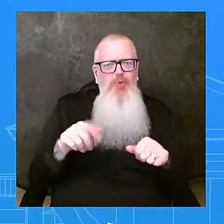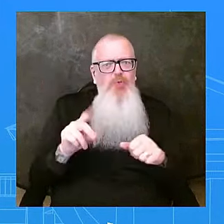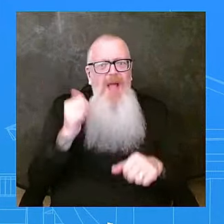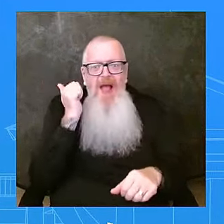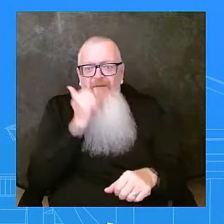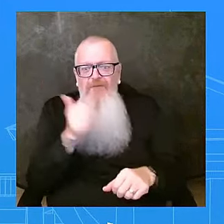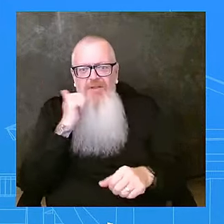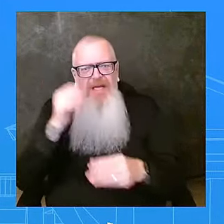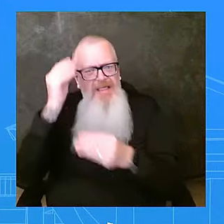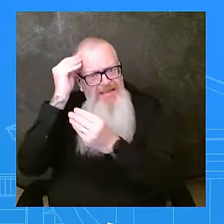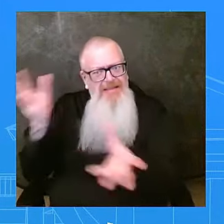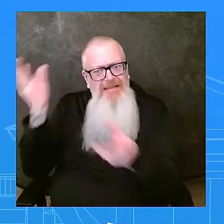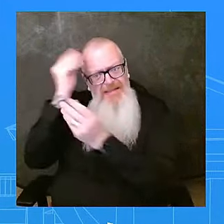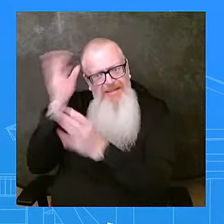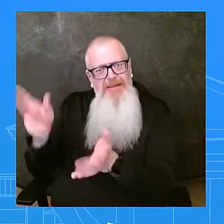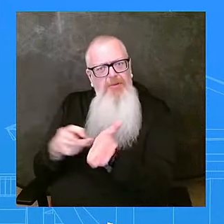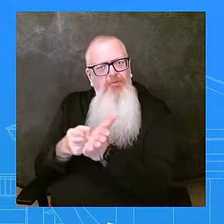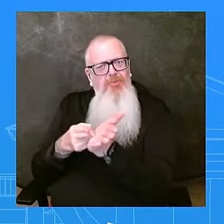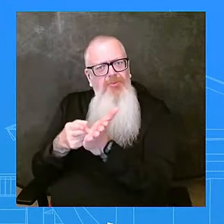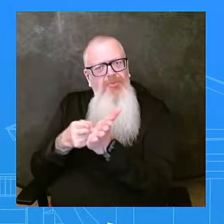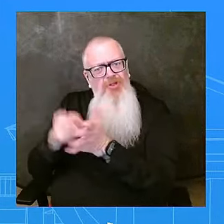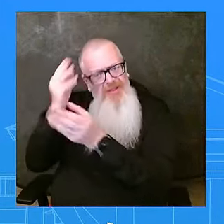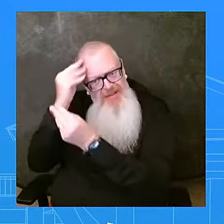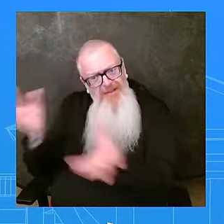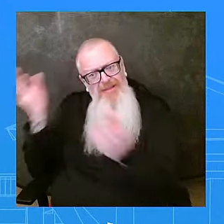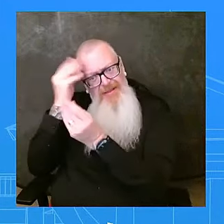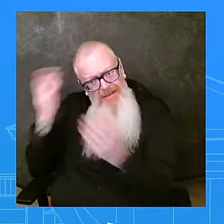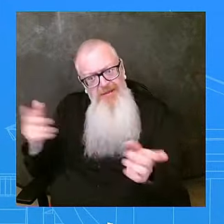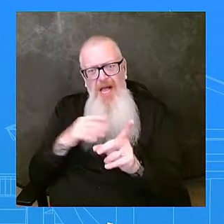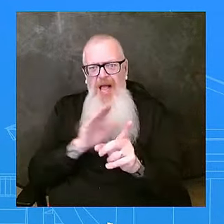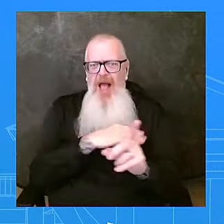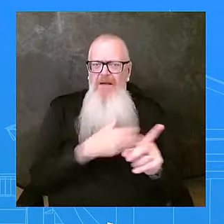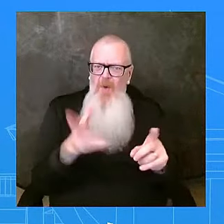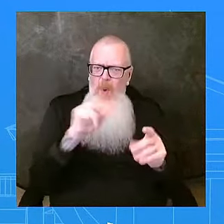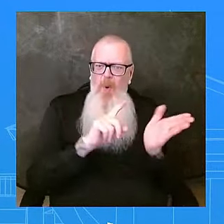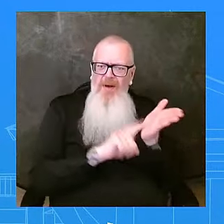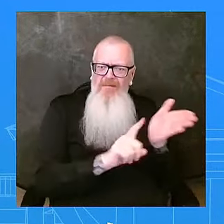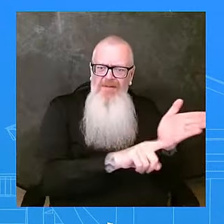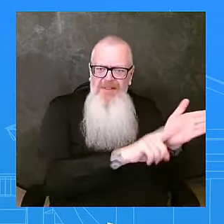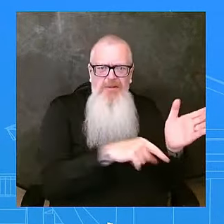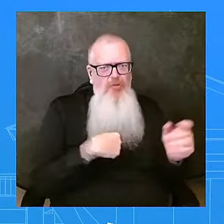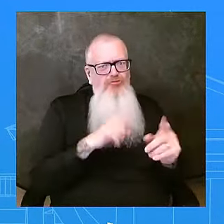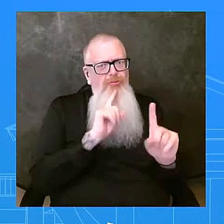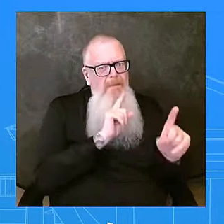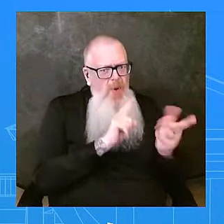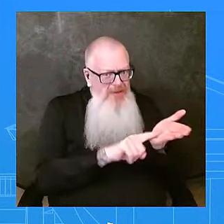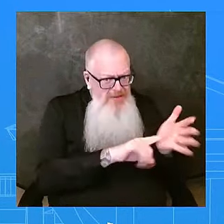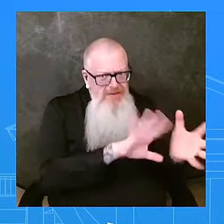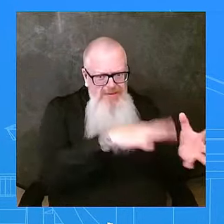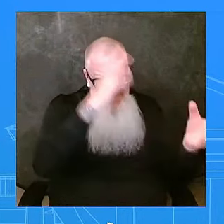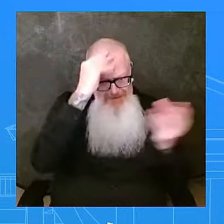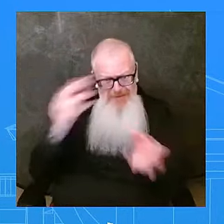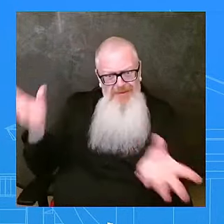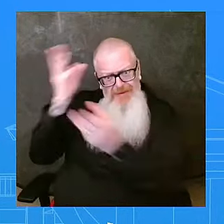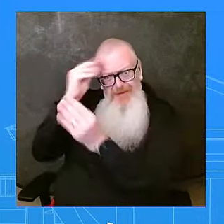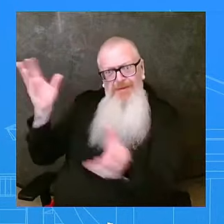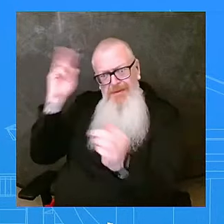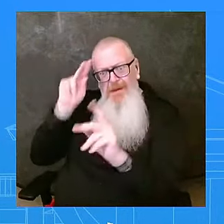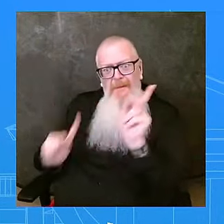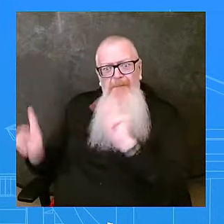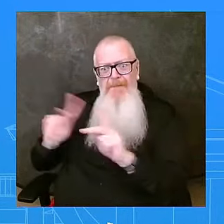happening. We conducted our own after-action reports and shared those too with the public. And as I mentioned, we cooperated